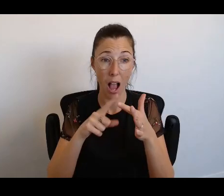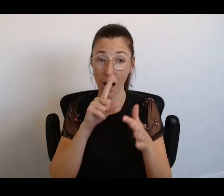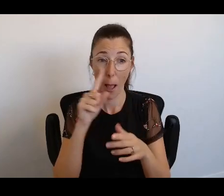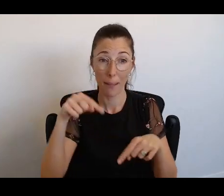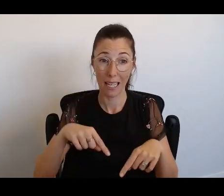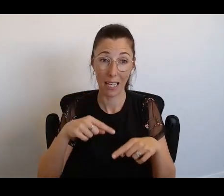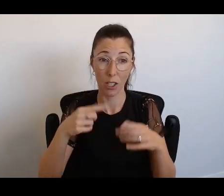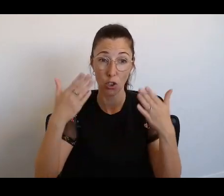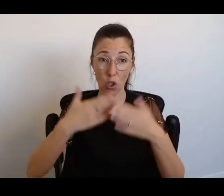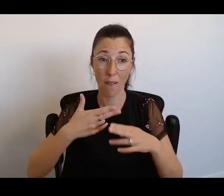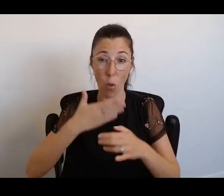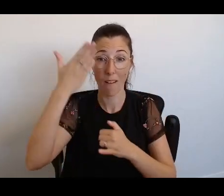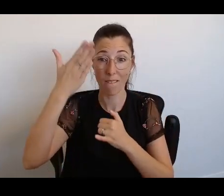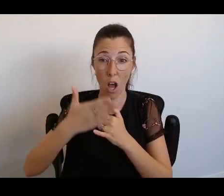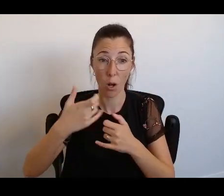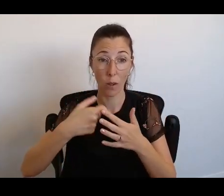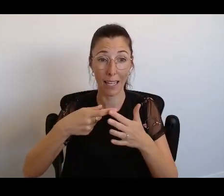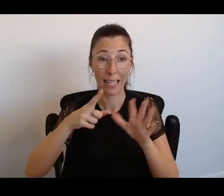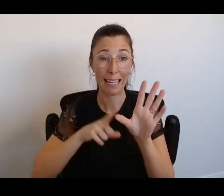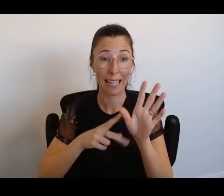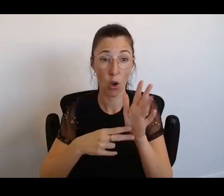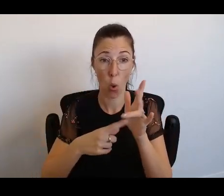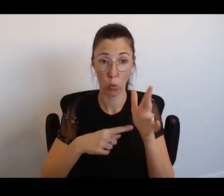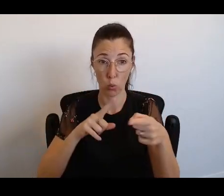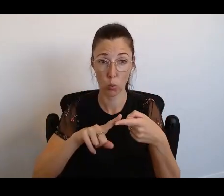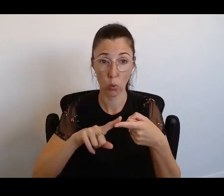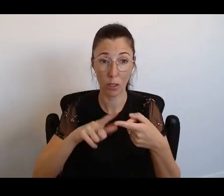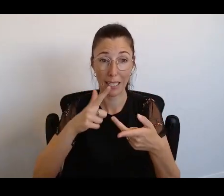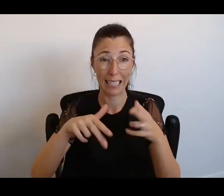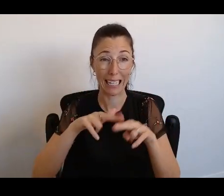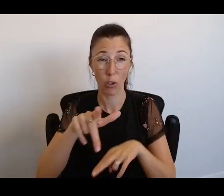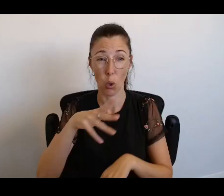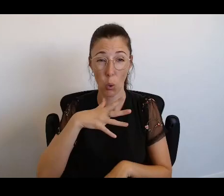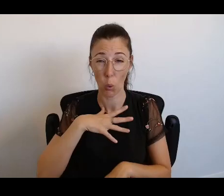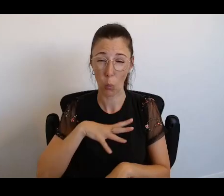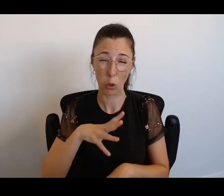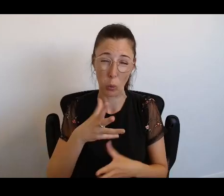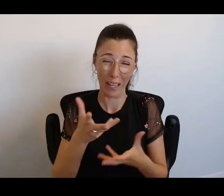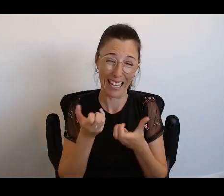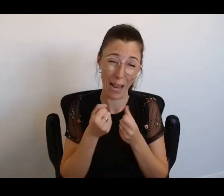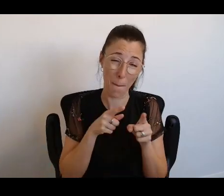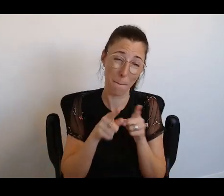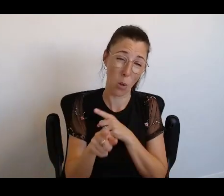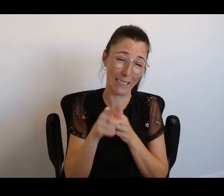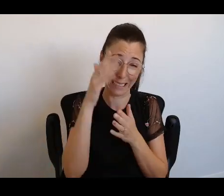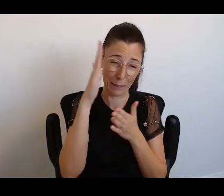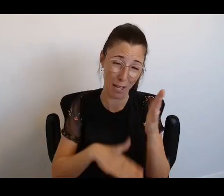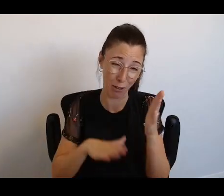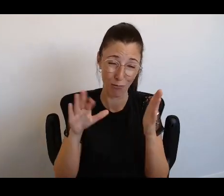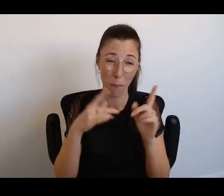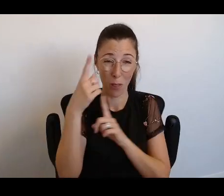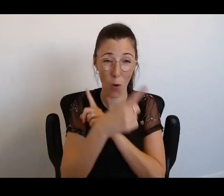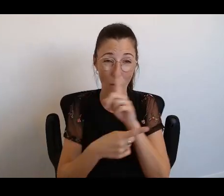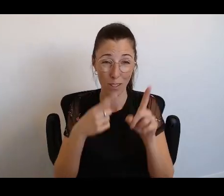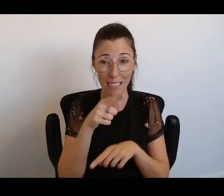the program. For those of you who are wanting to squeeze the most out of your conference experience, at that time we will